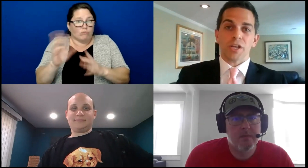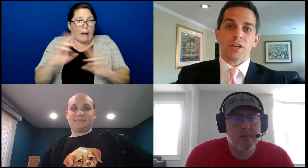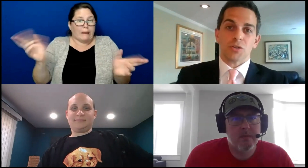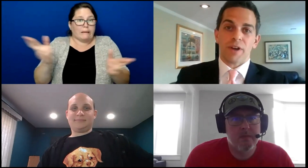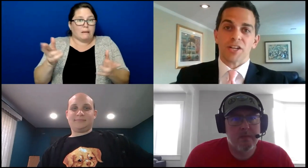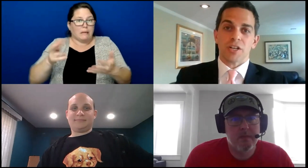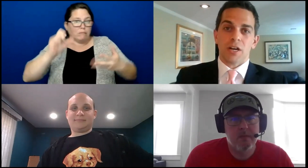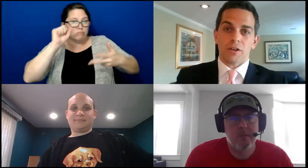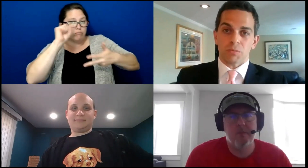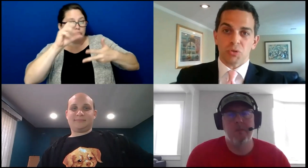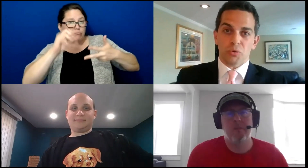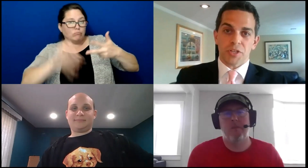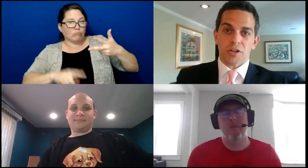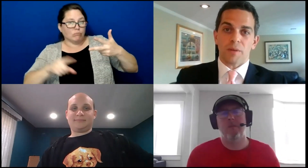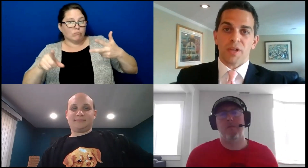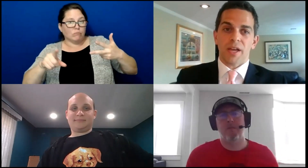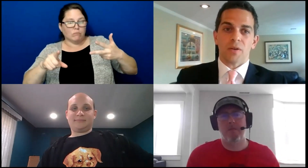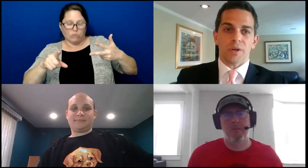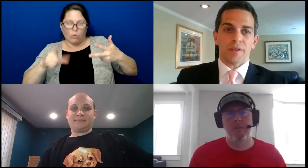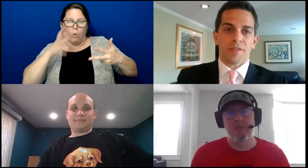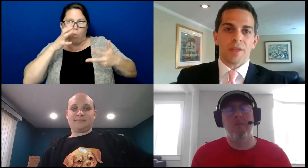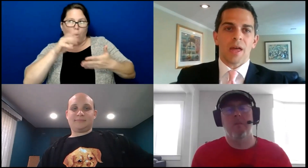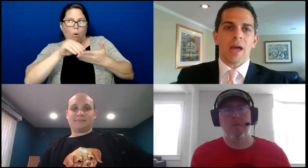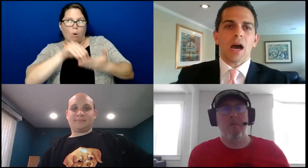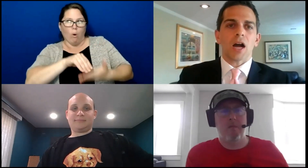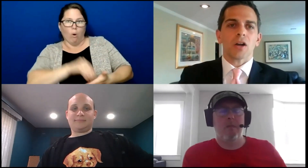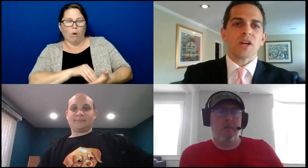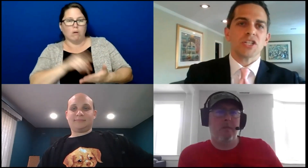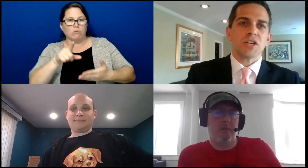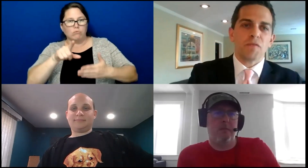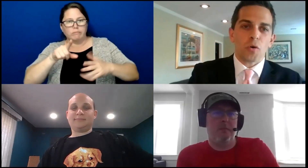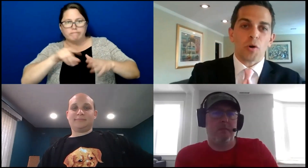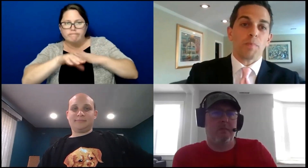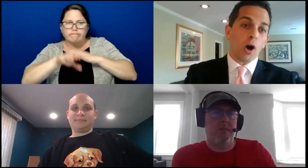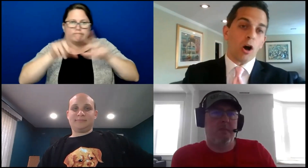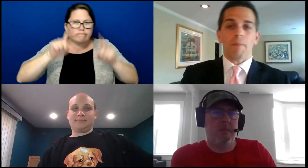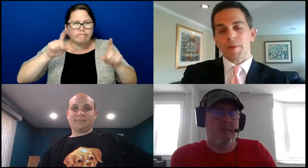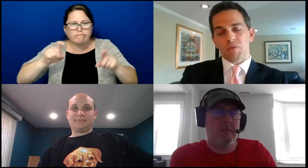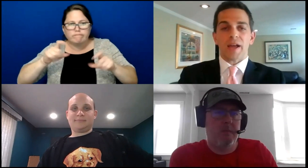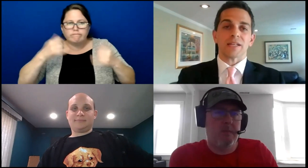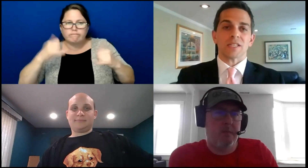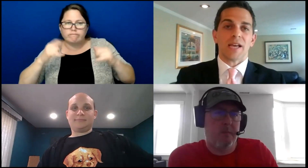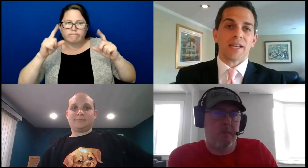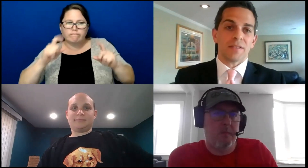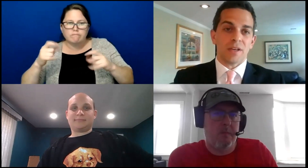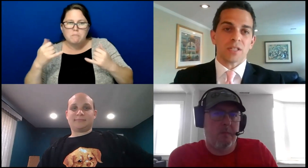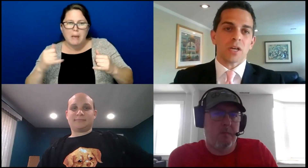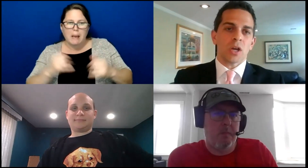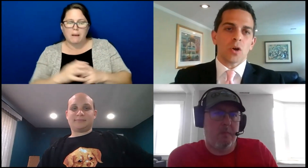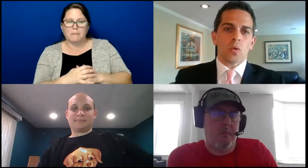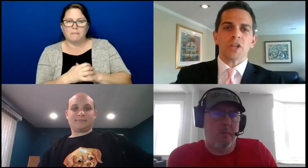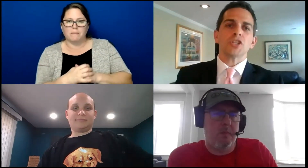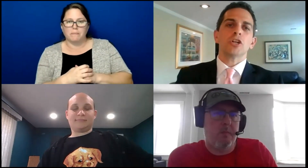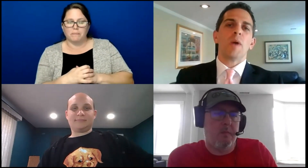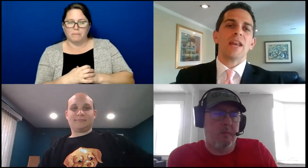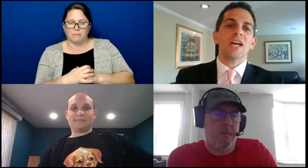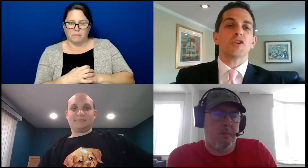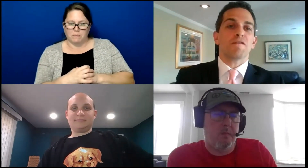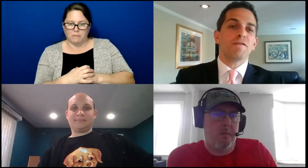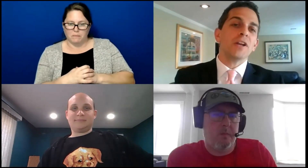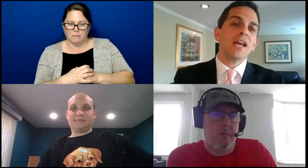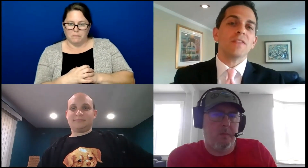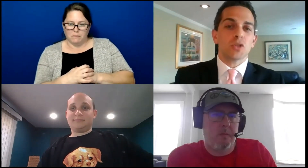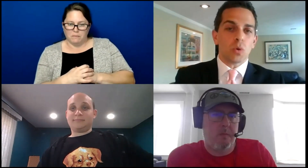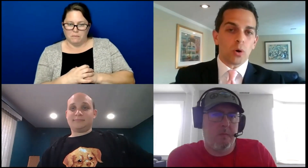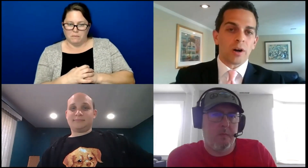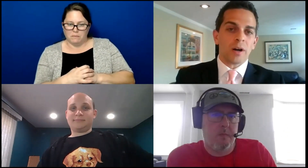us some really good direction here on some tools to start playing with. Question for Paul, maybe Ryan can second this. What is a good way to get